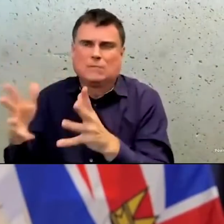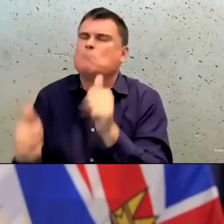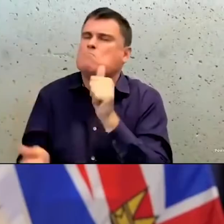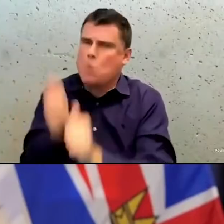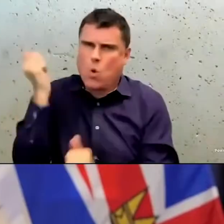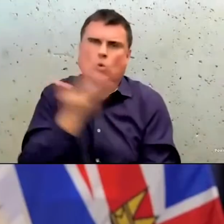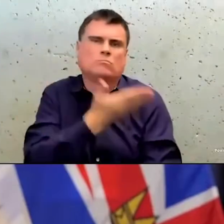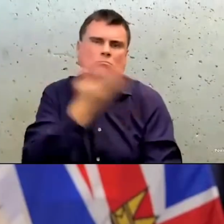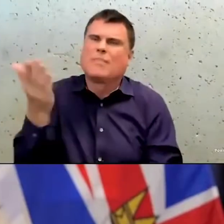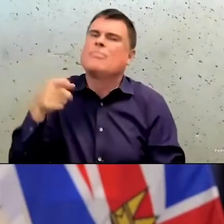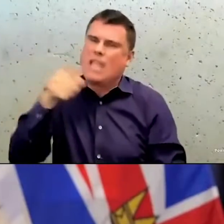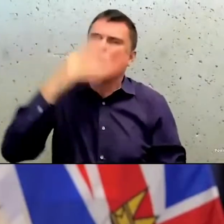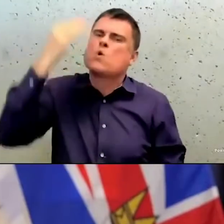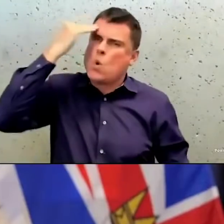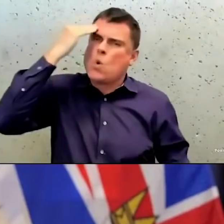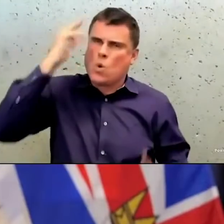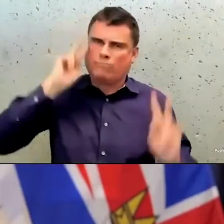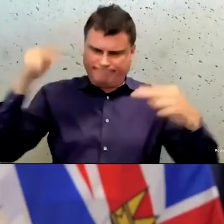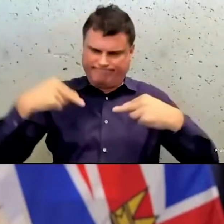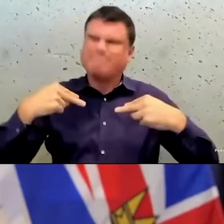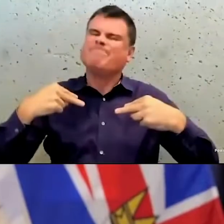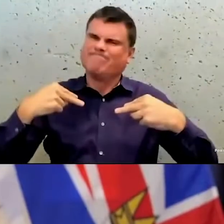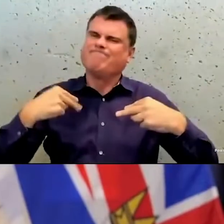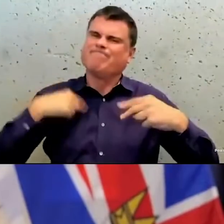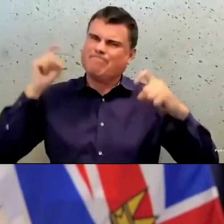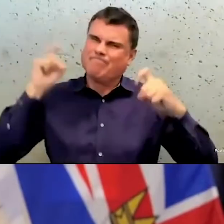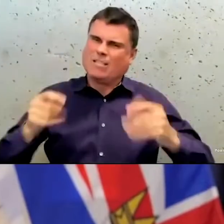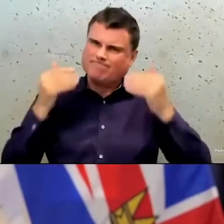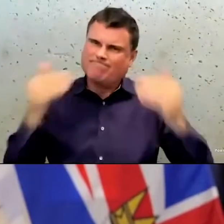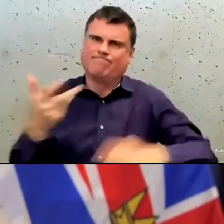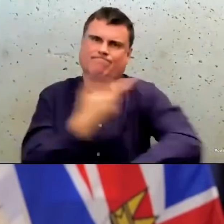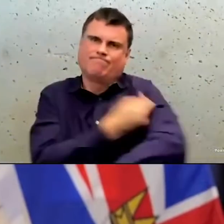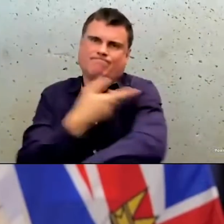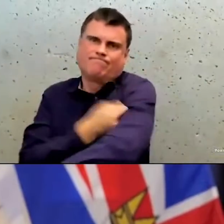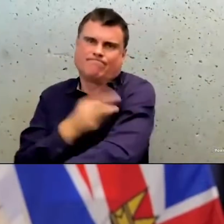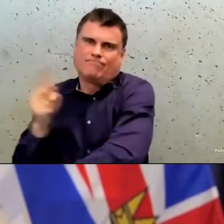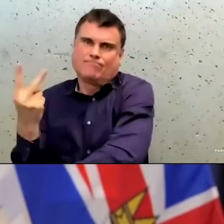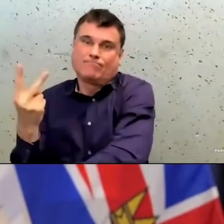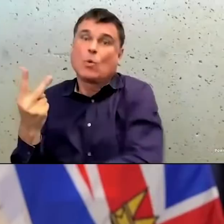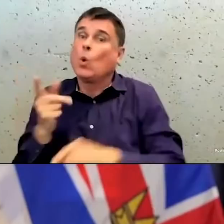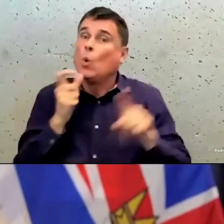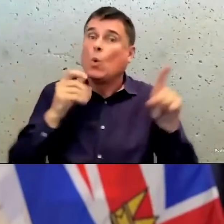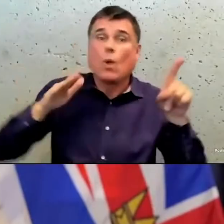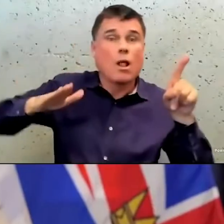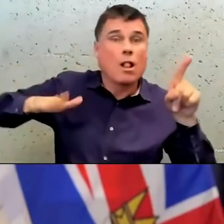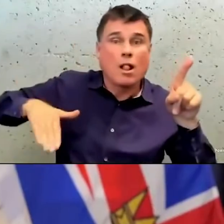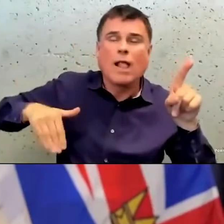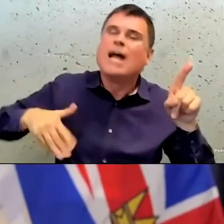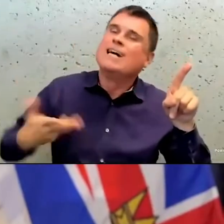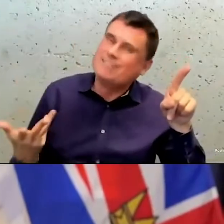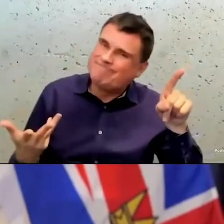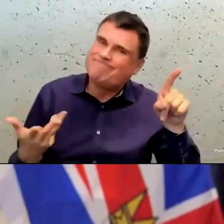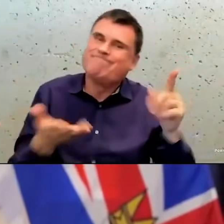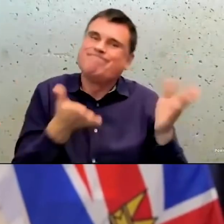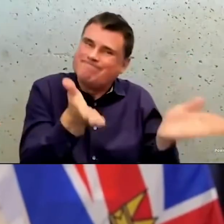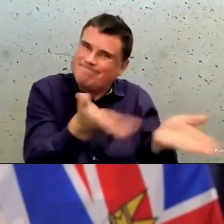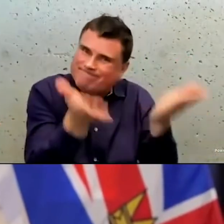for their colleagues, and for their communities. And we continue to strongly encourage those who haven't done so to make the choice to be